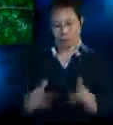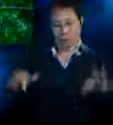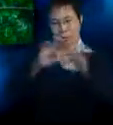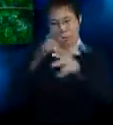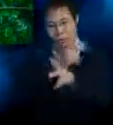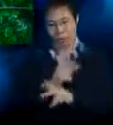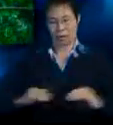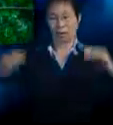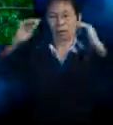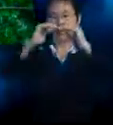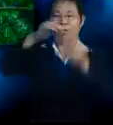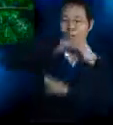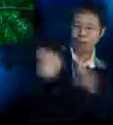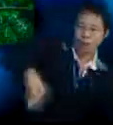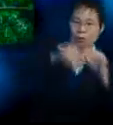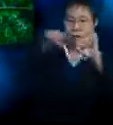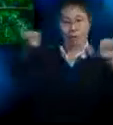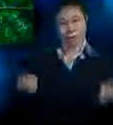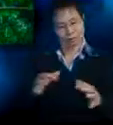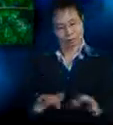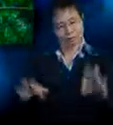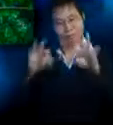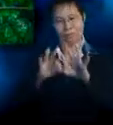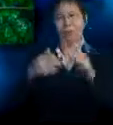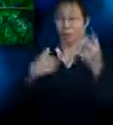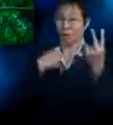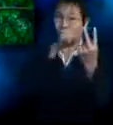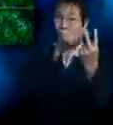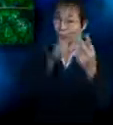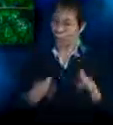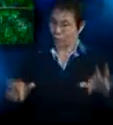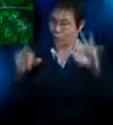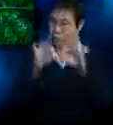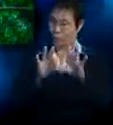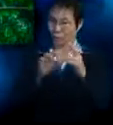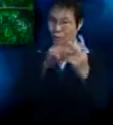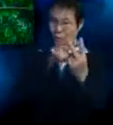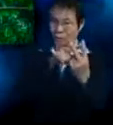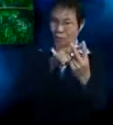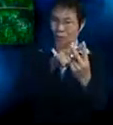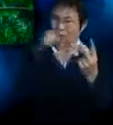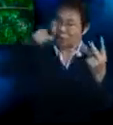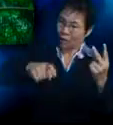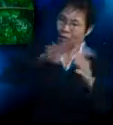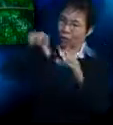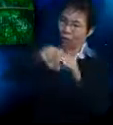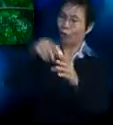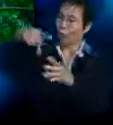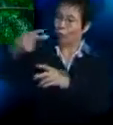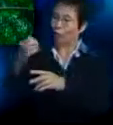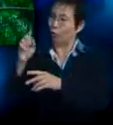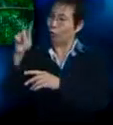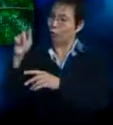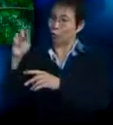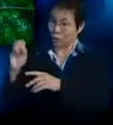to maintain a balanced ecosystem. There are two important natural cycles that involve photosynthesis.